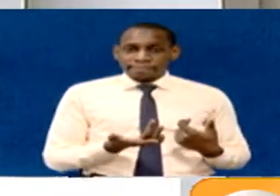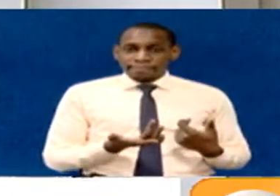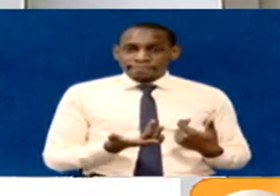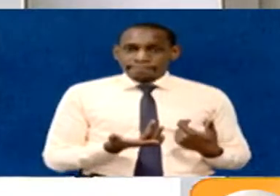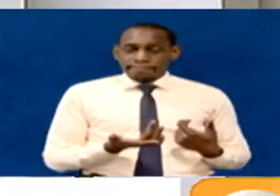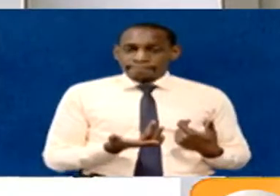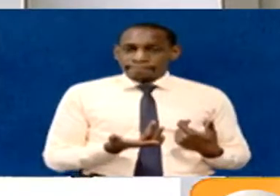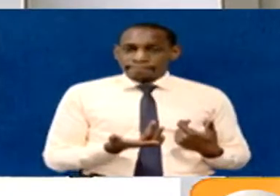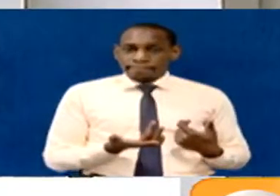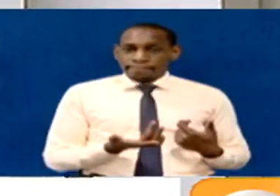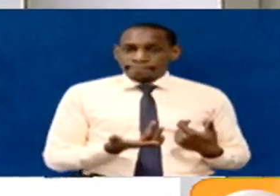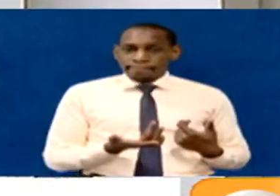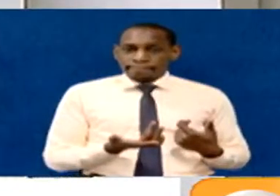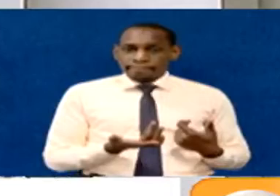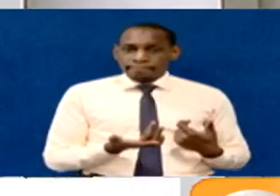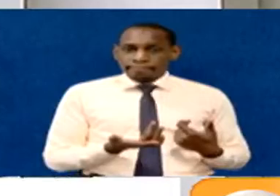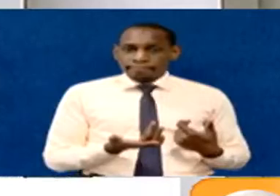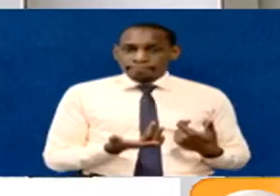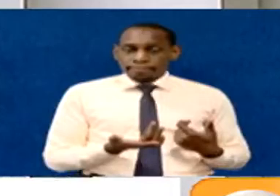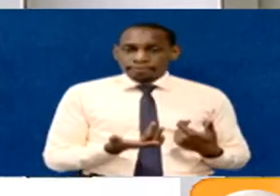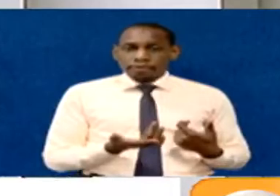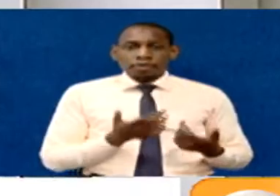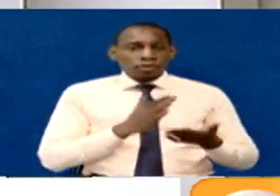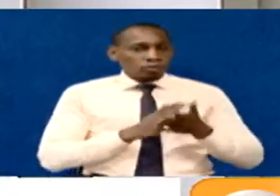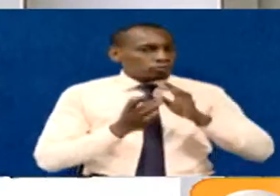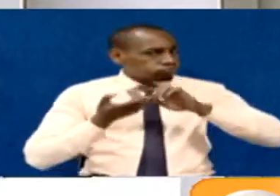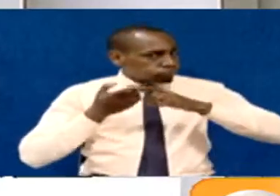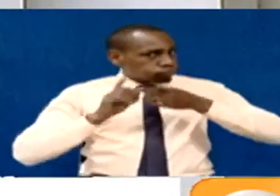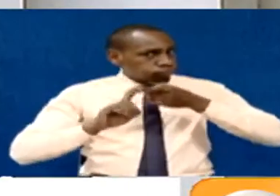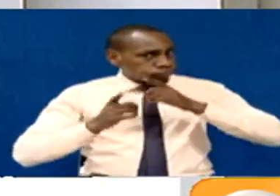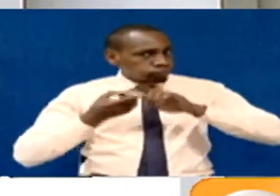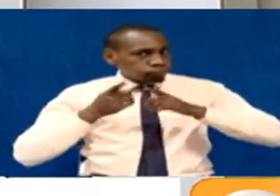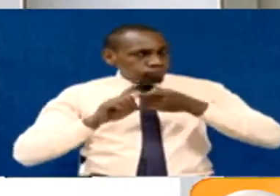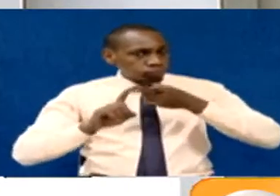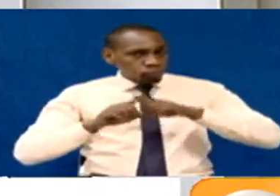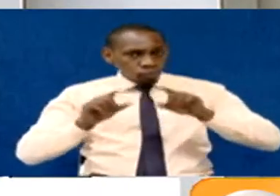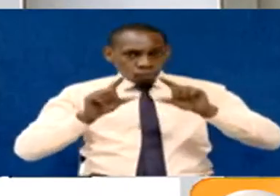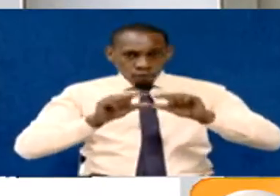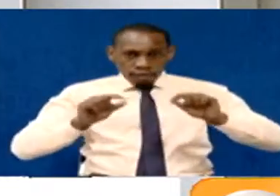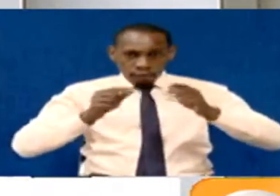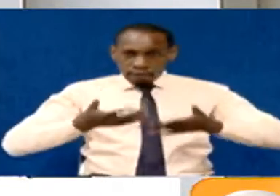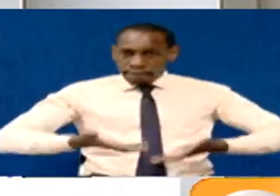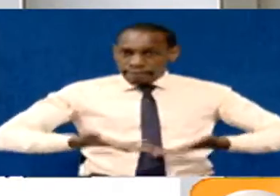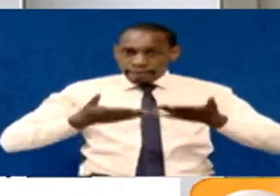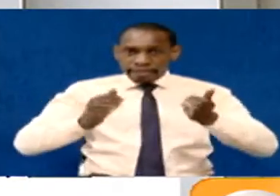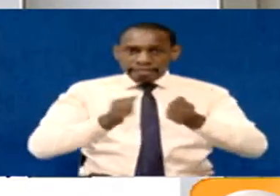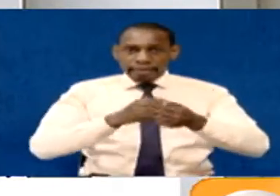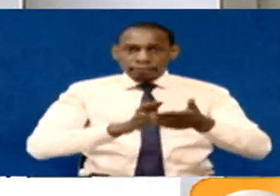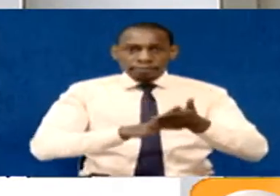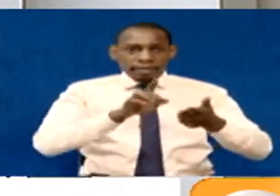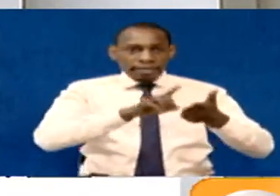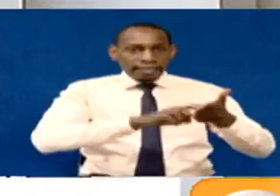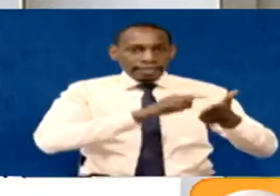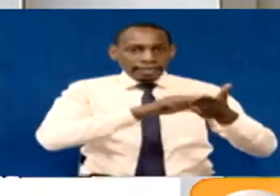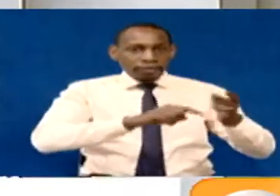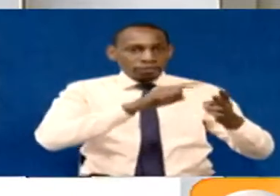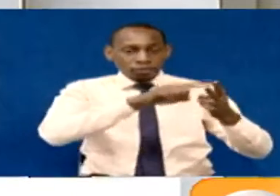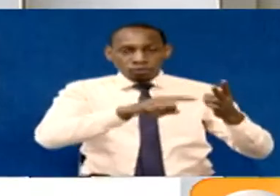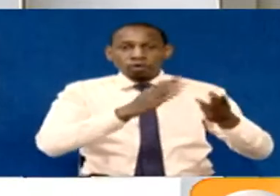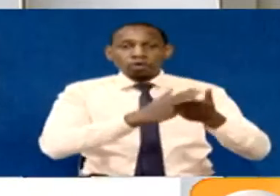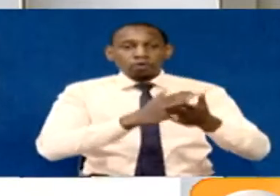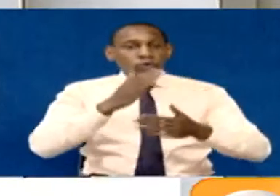how they have the thought process of just weighing what they have to say, you can't accuse the two of not doing their